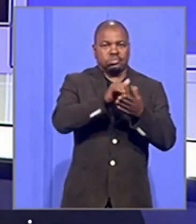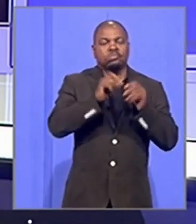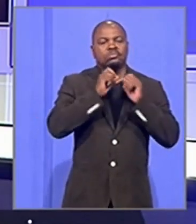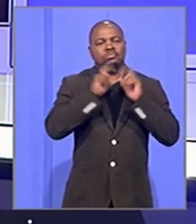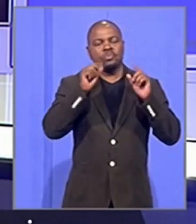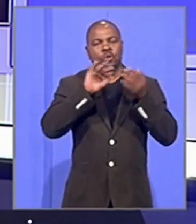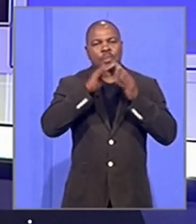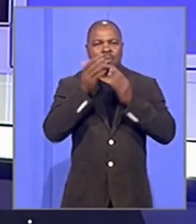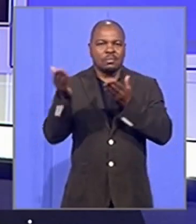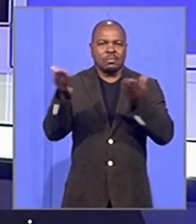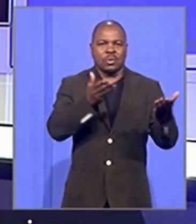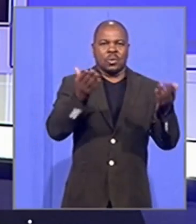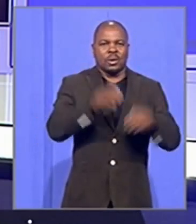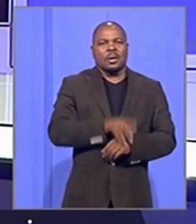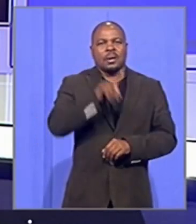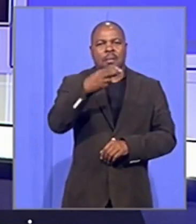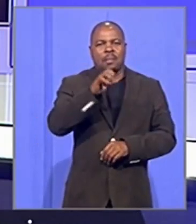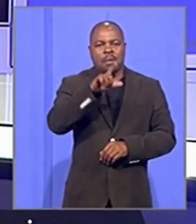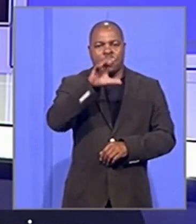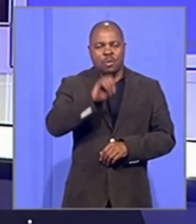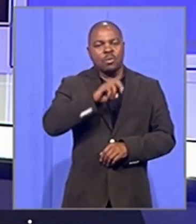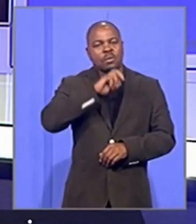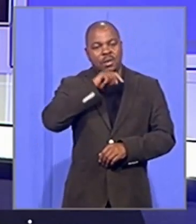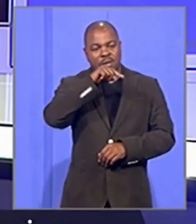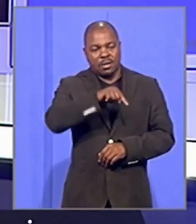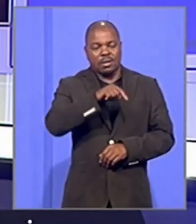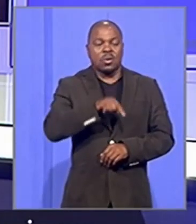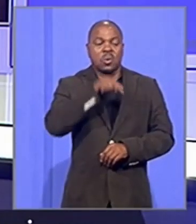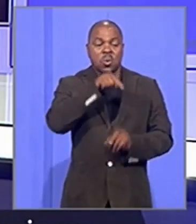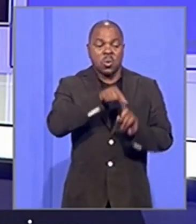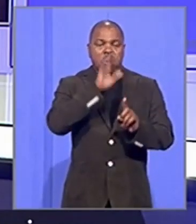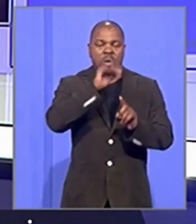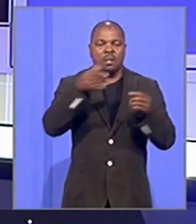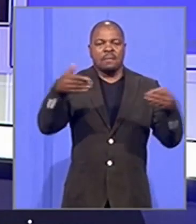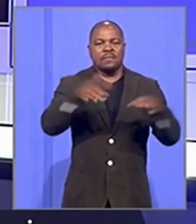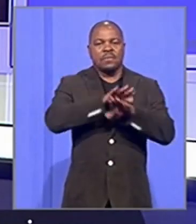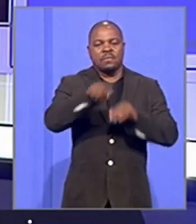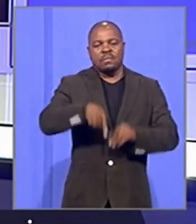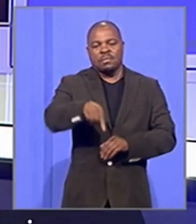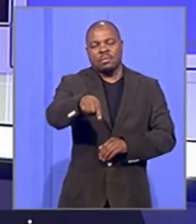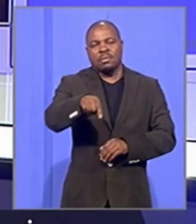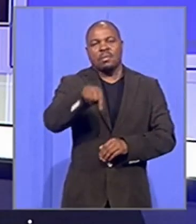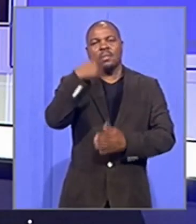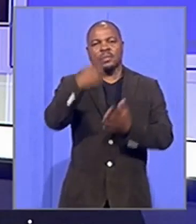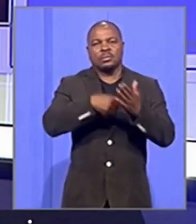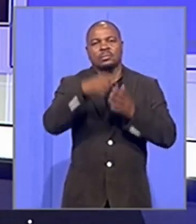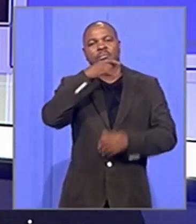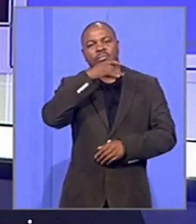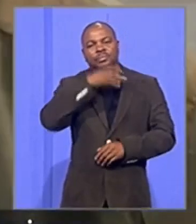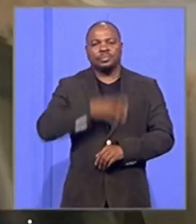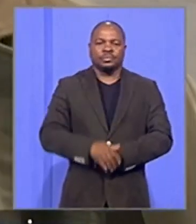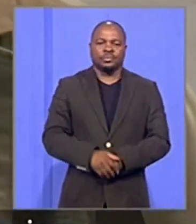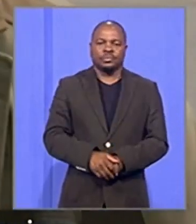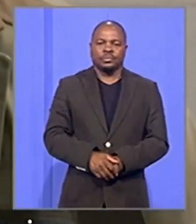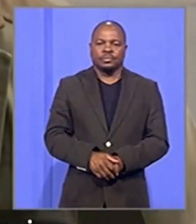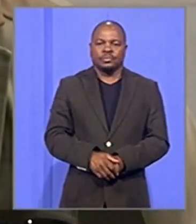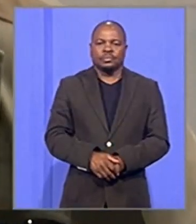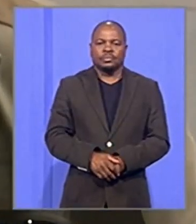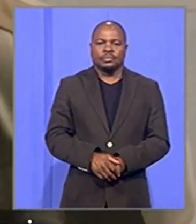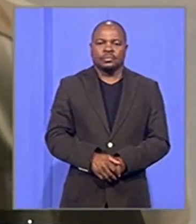Phalo East London ka jeno. Sebini sena se tla phomotswa borokong ba sona ba o qetela ka moqebelo wa beke e tlang. It